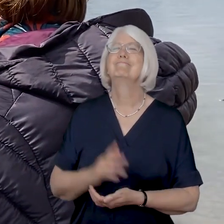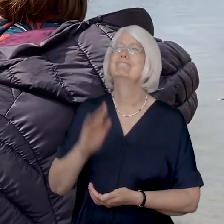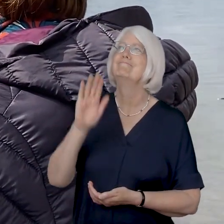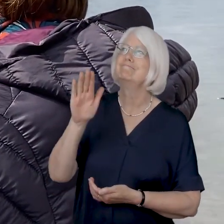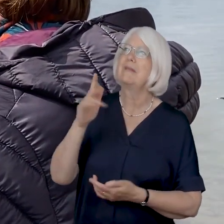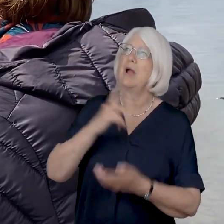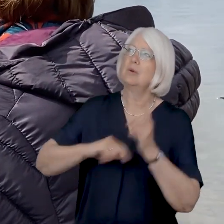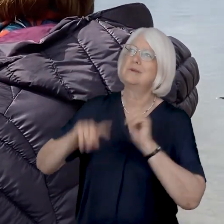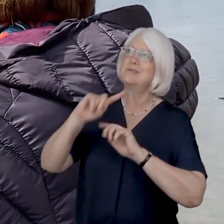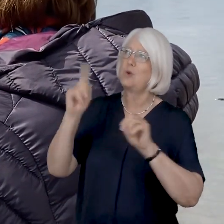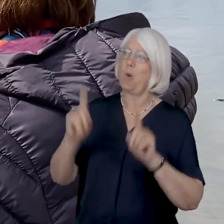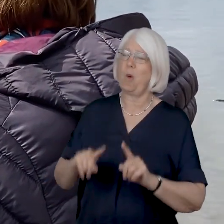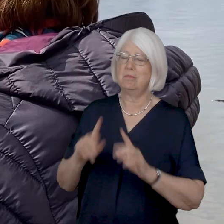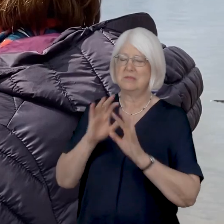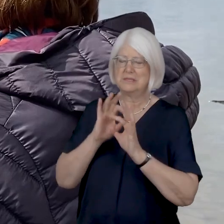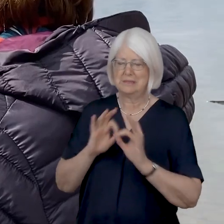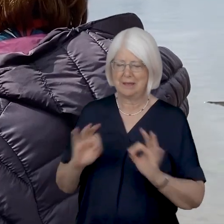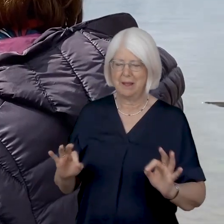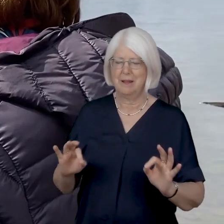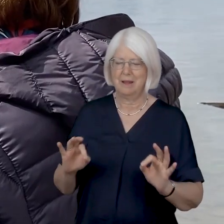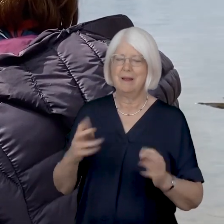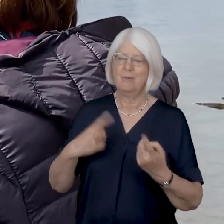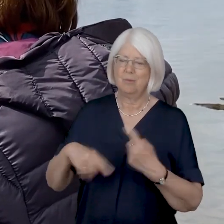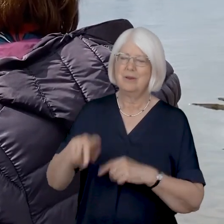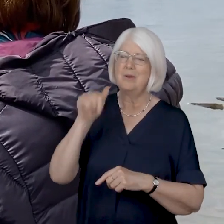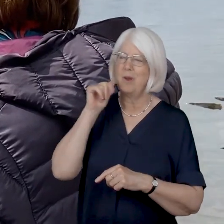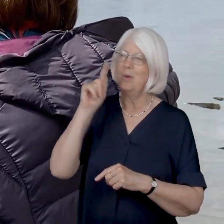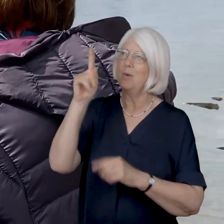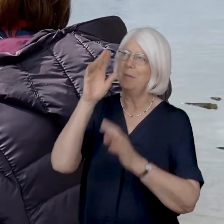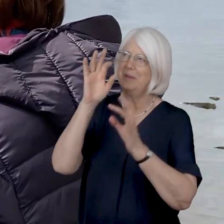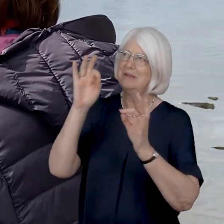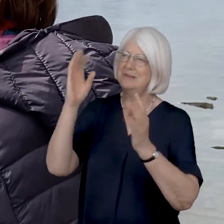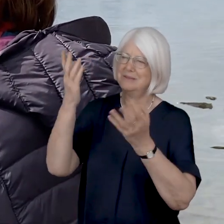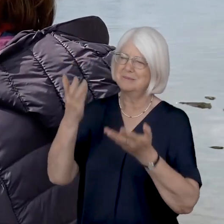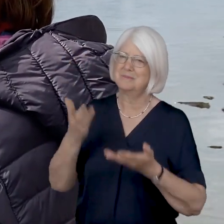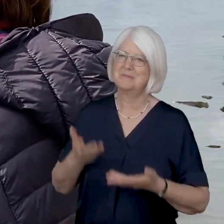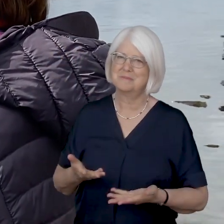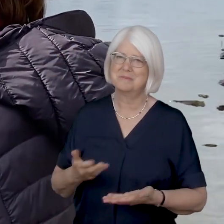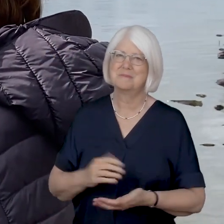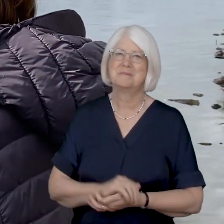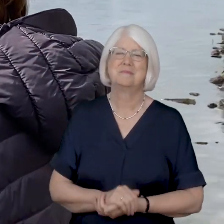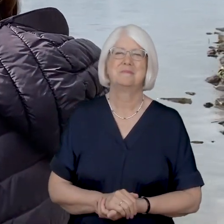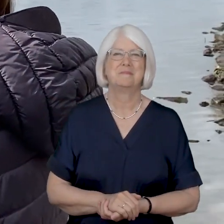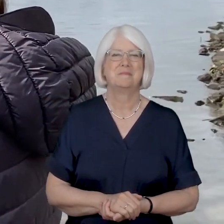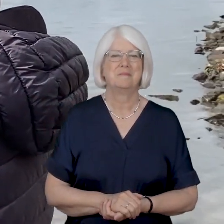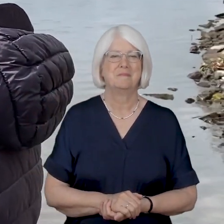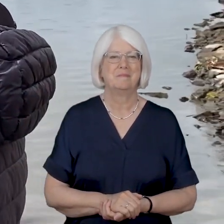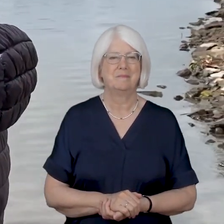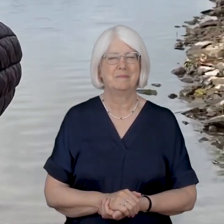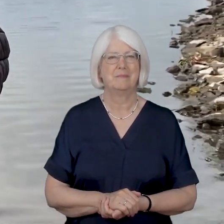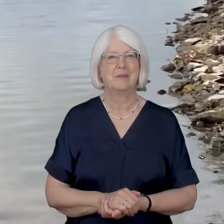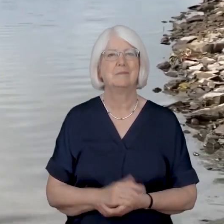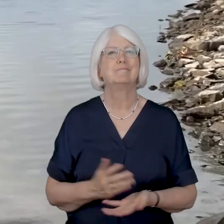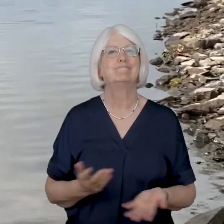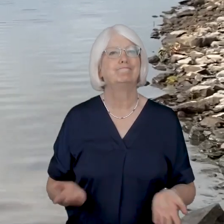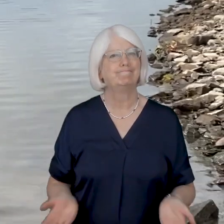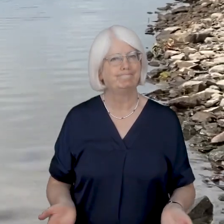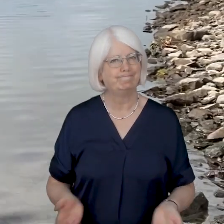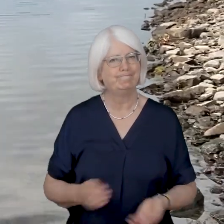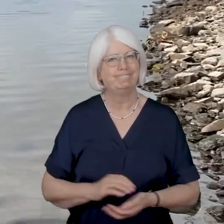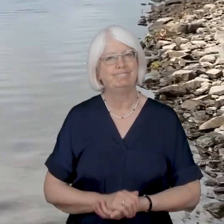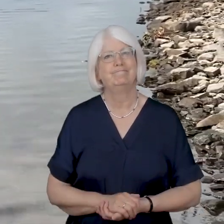Our storms, and let us know your peace. And we drop our hands